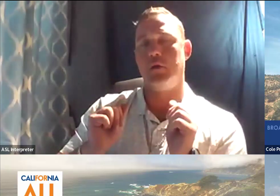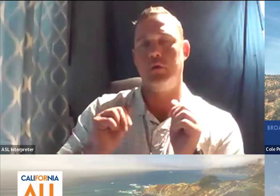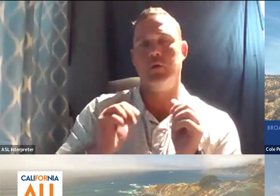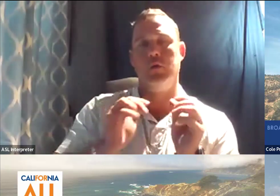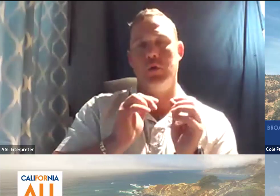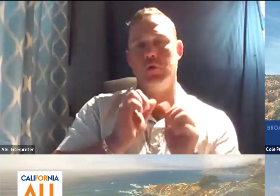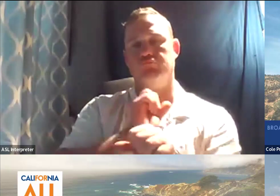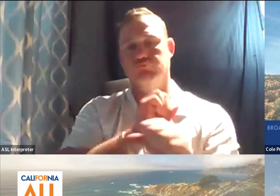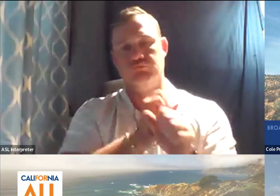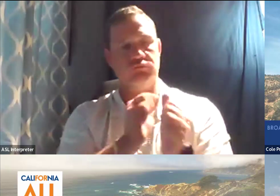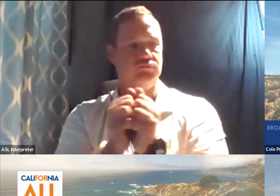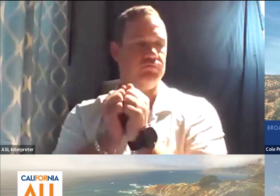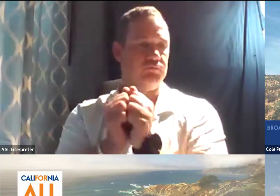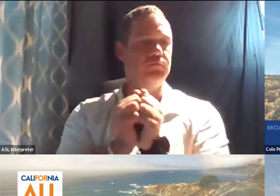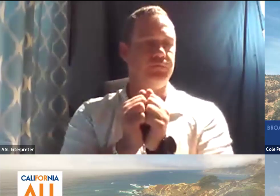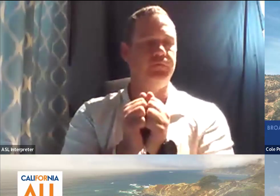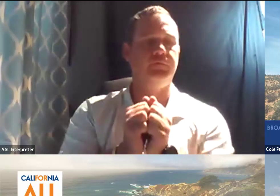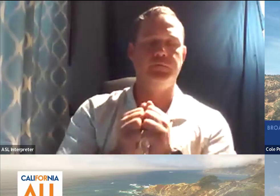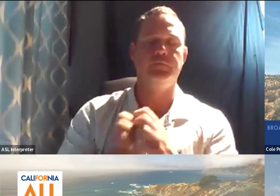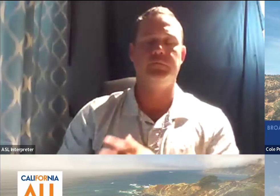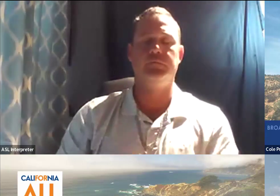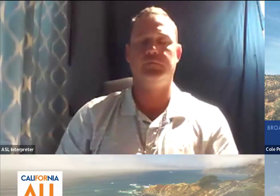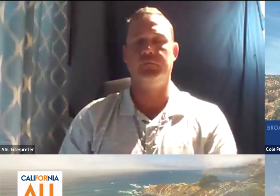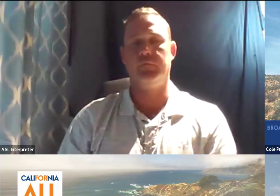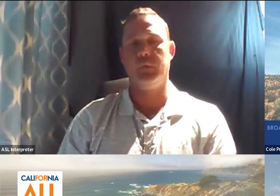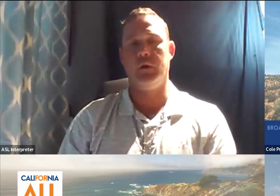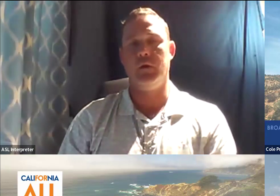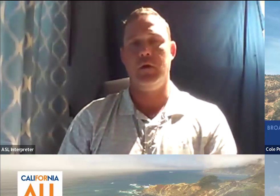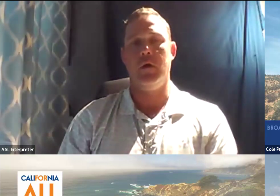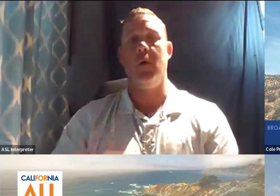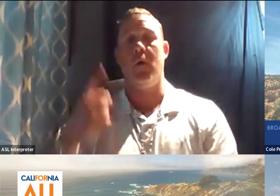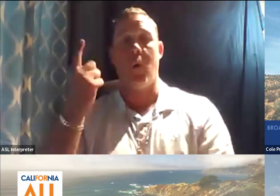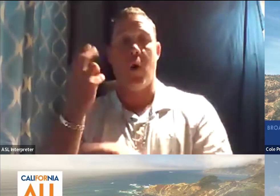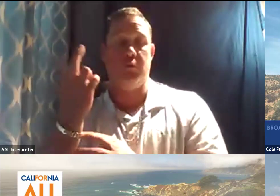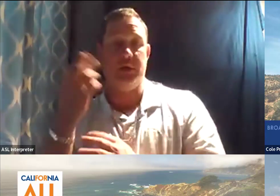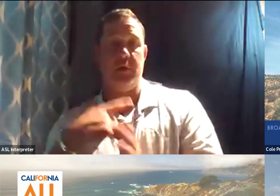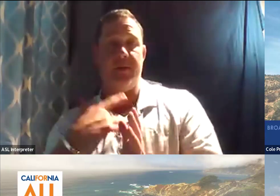coordinate and align efforts. And one of the reasons we felt it was important to